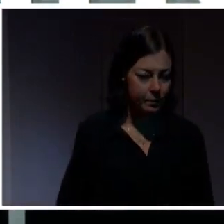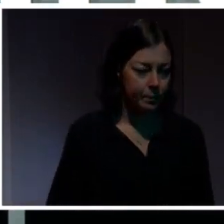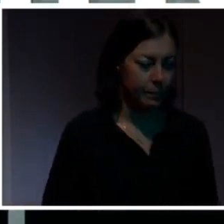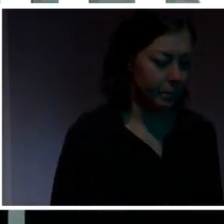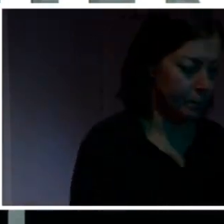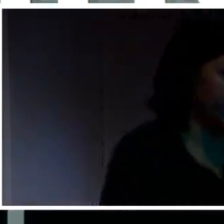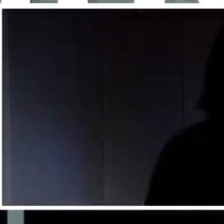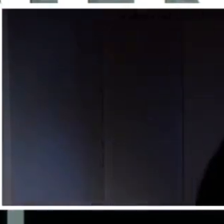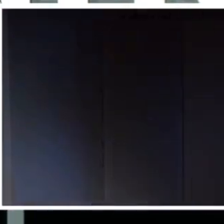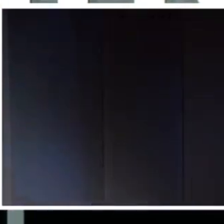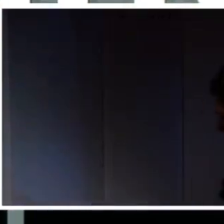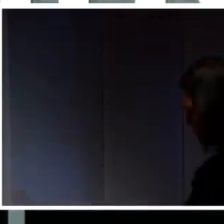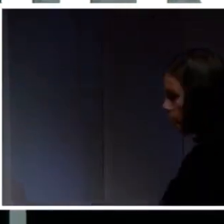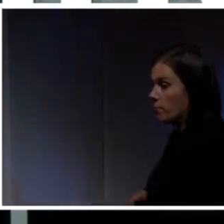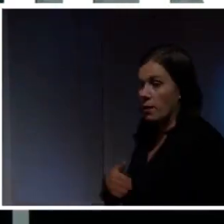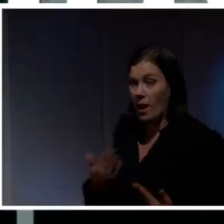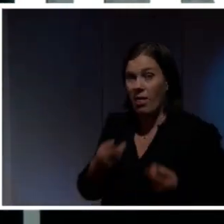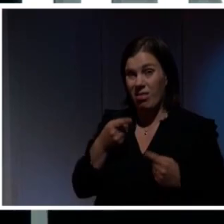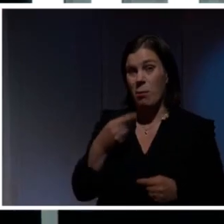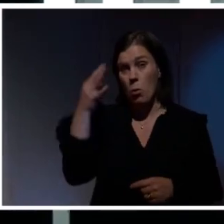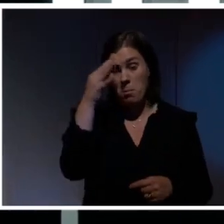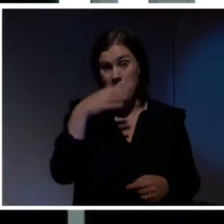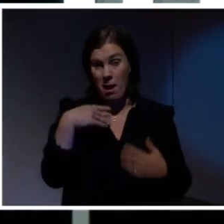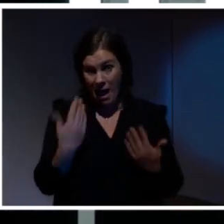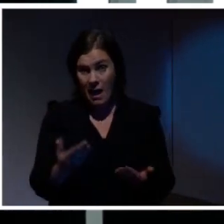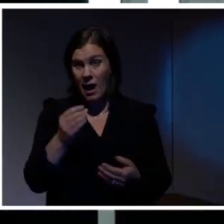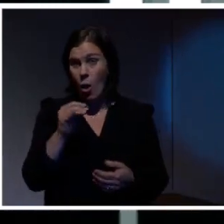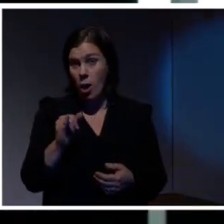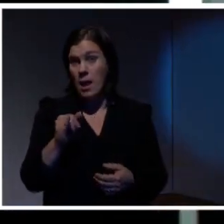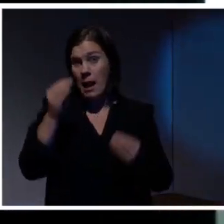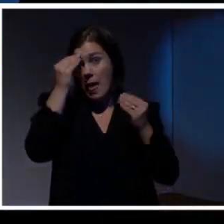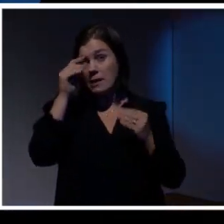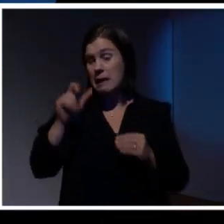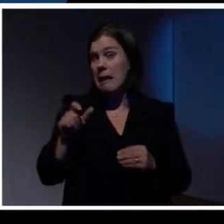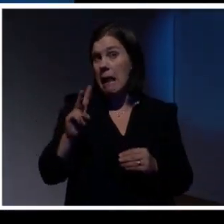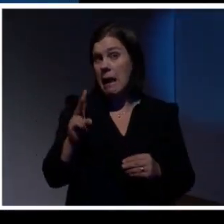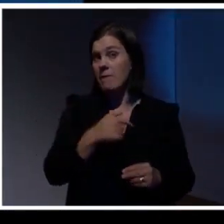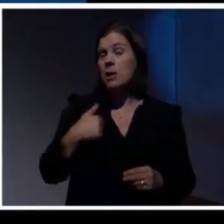in with AI. Is it really learning what we think it's learning?